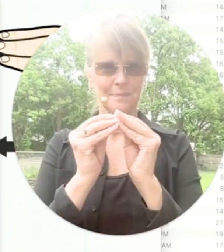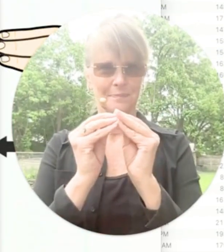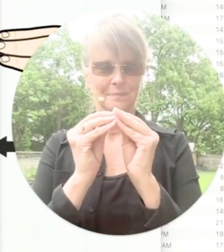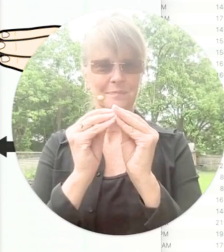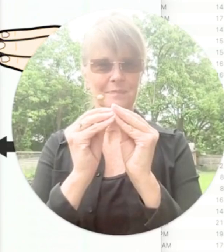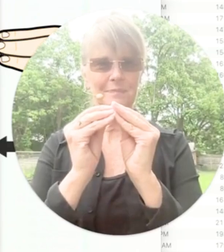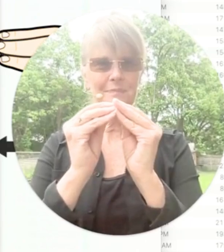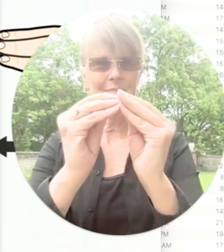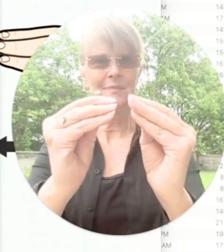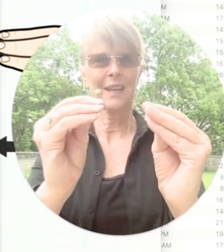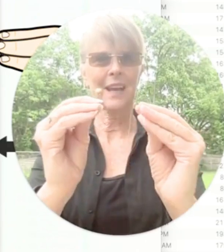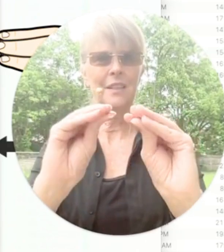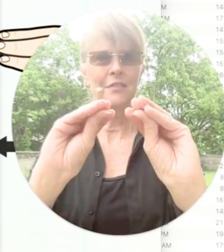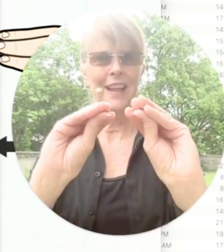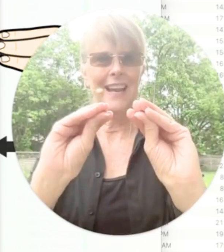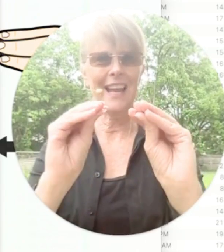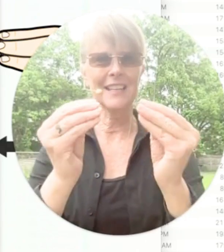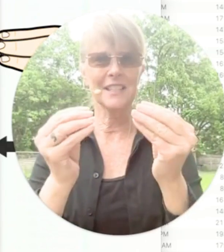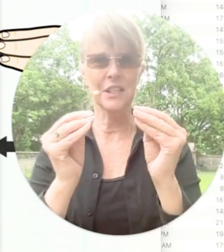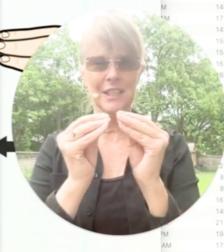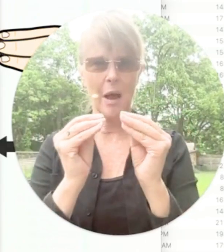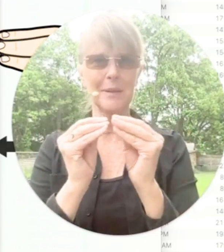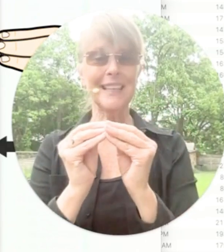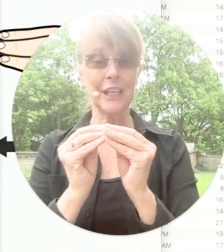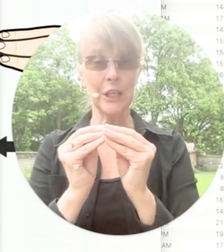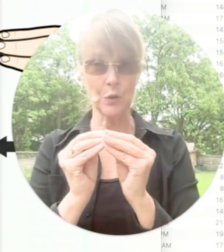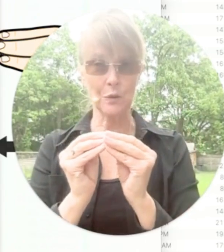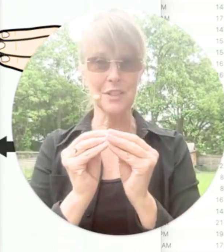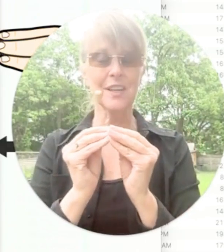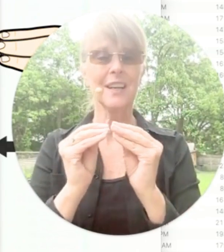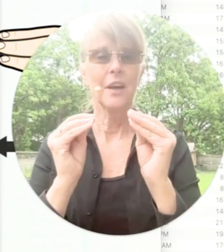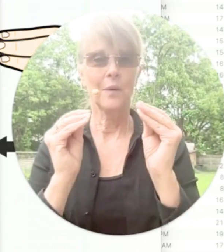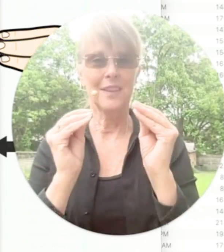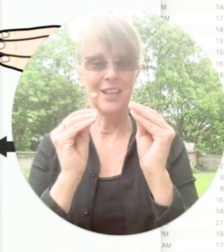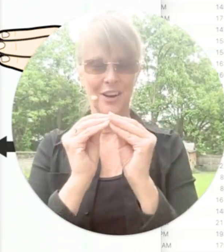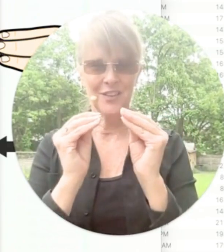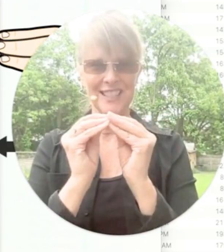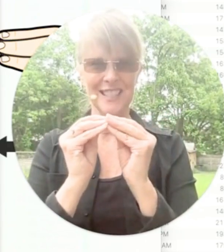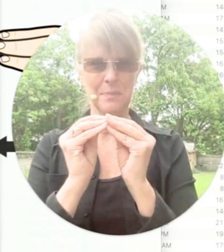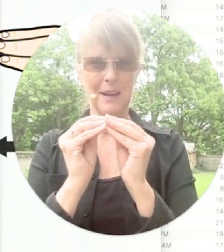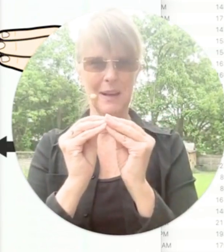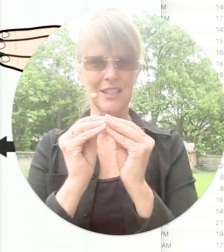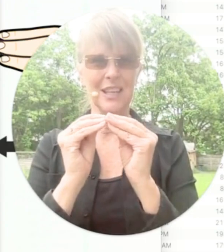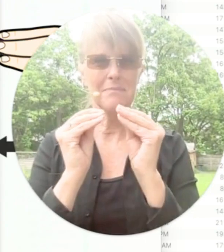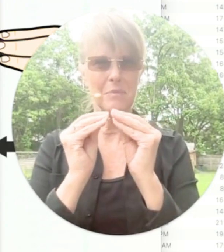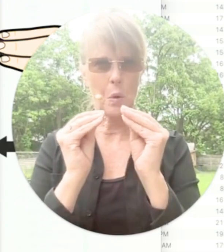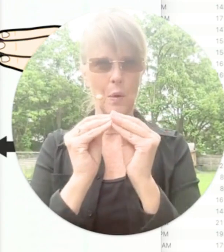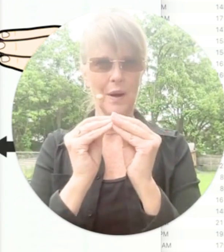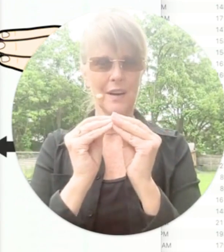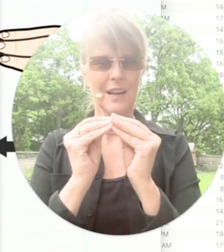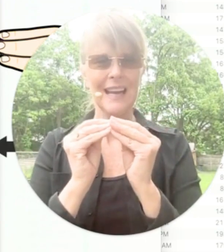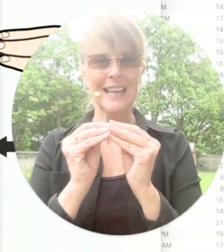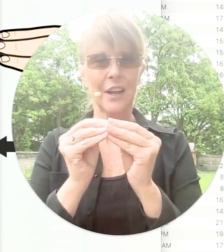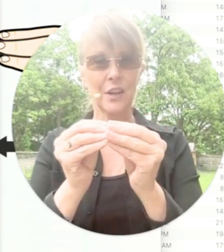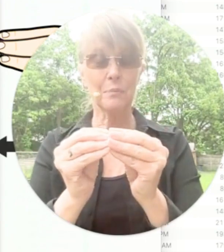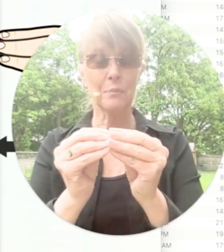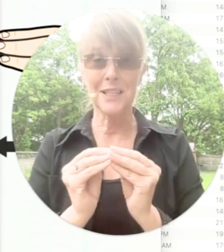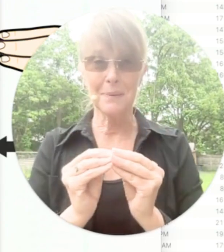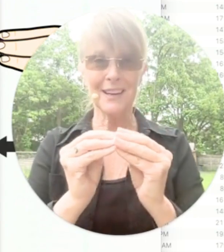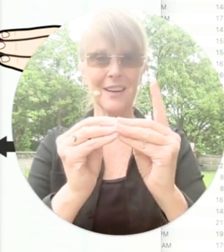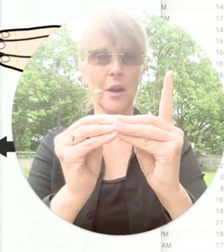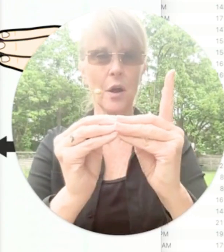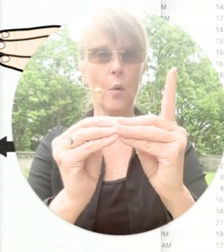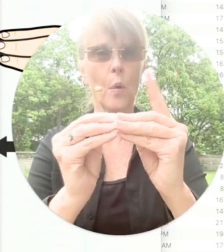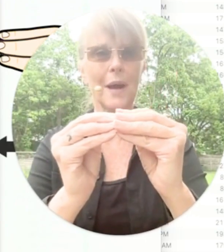More. Okay, the flat hands, this is commonly used with the young ones especially. More. Now, pro